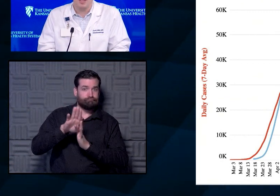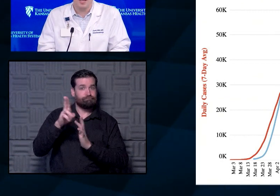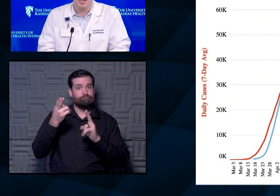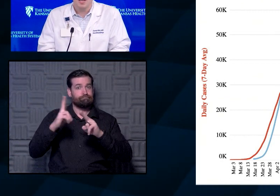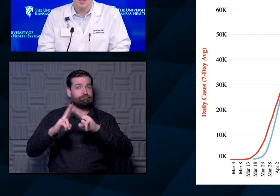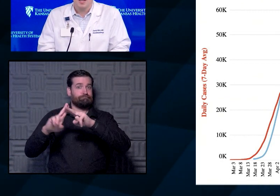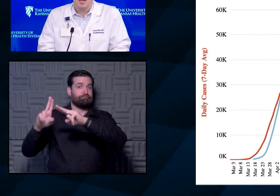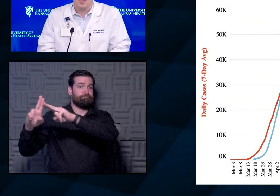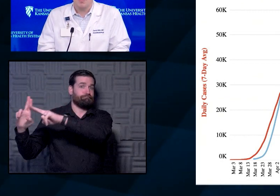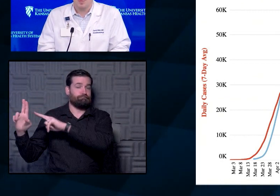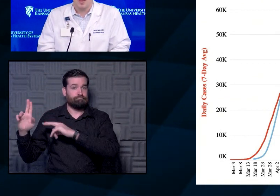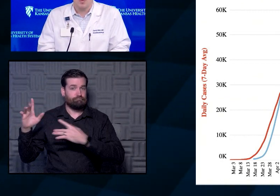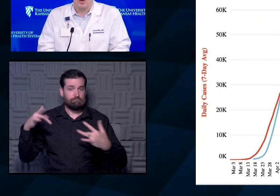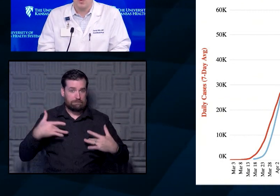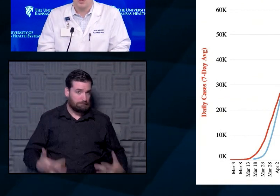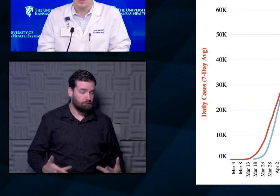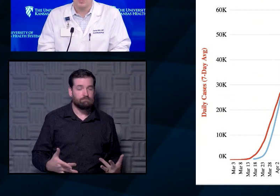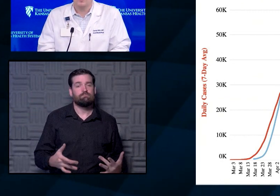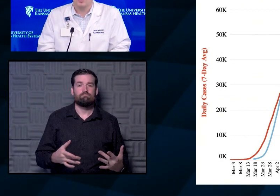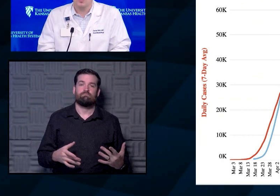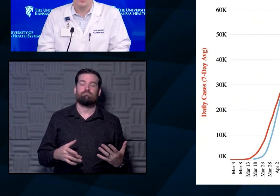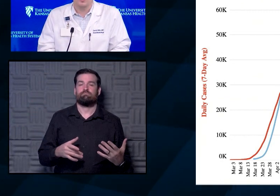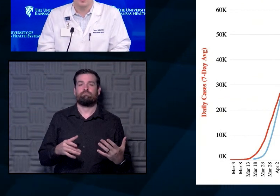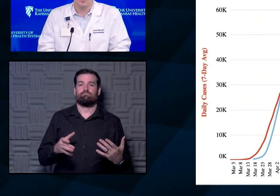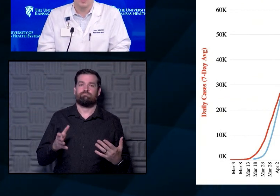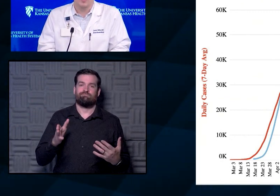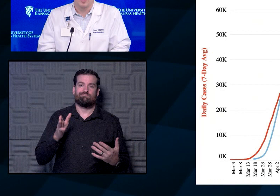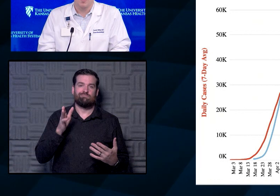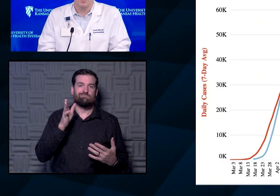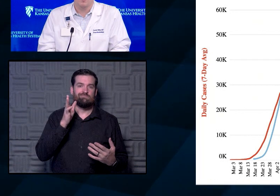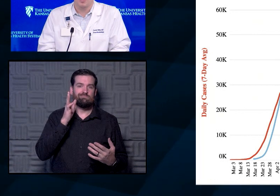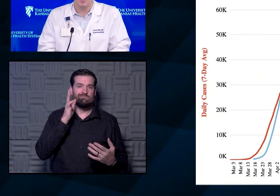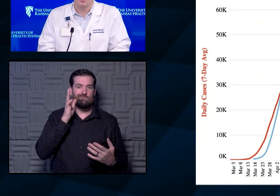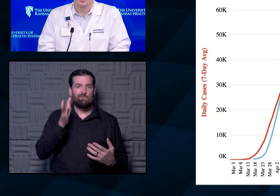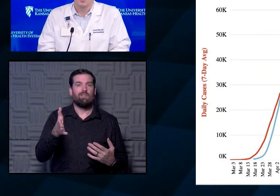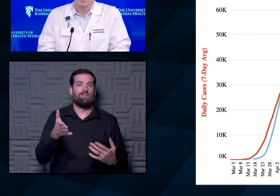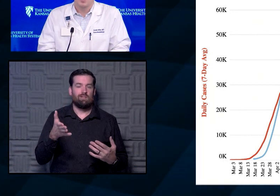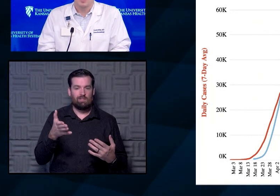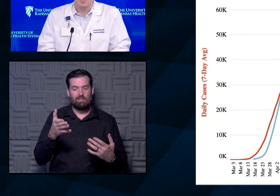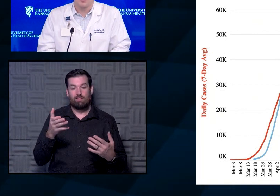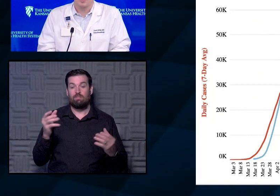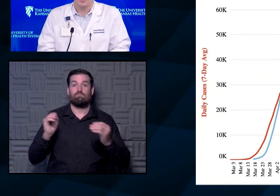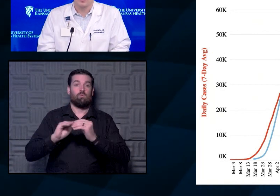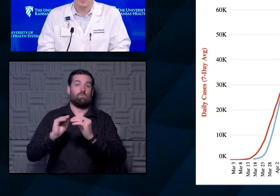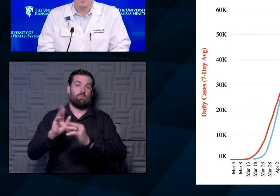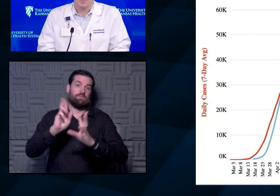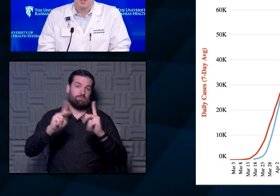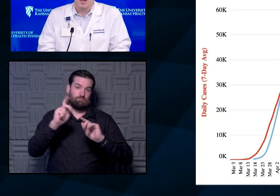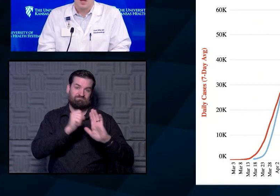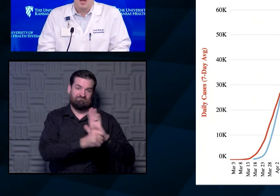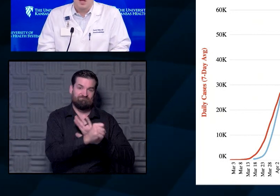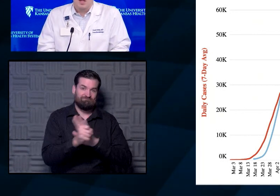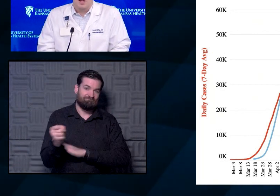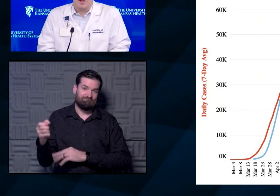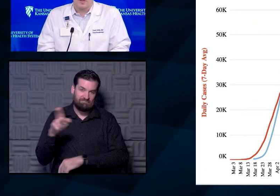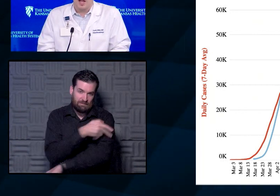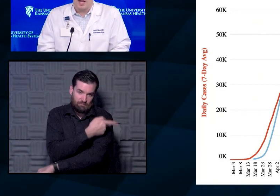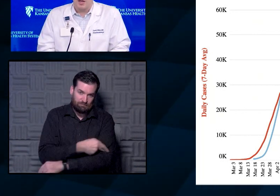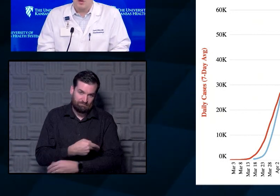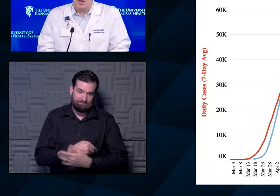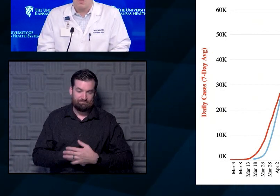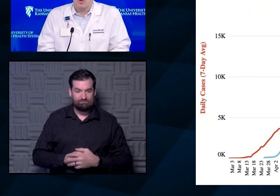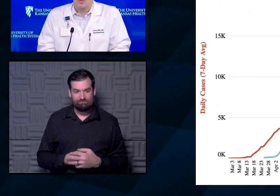increasing rapidly, that we will continue to see an increase in the number of people in the hospital. So the